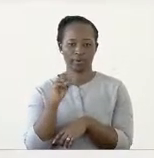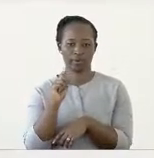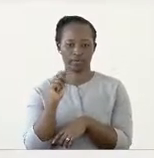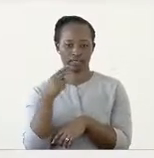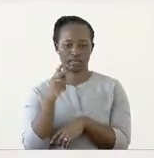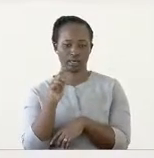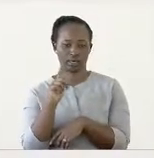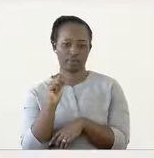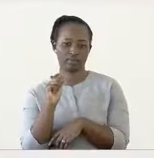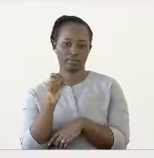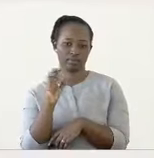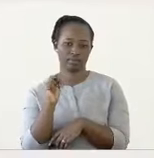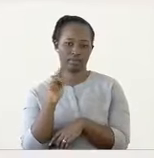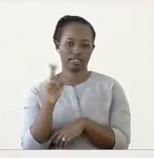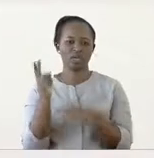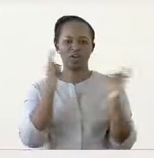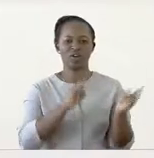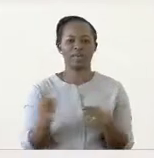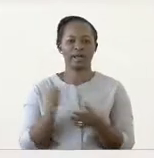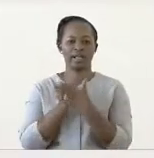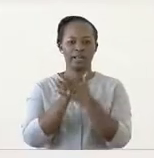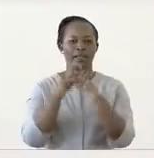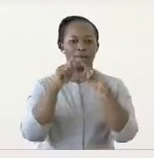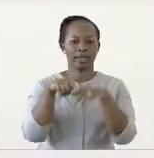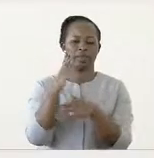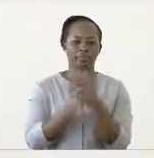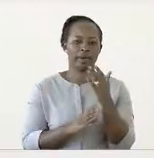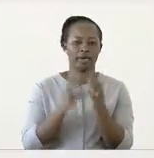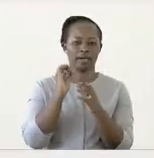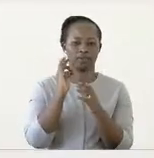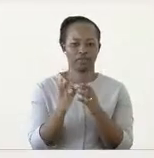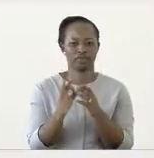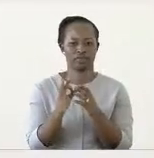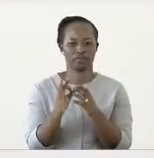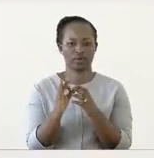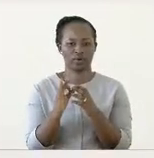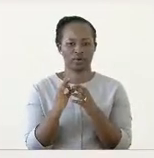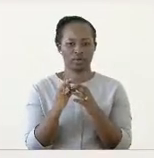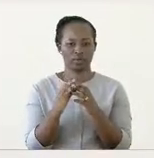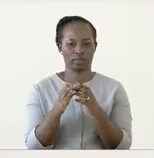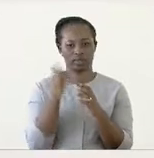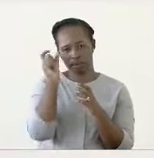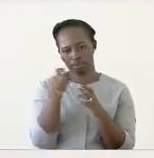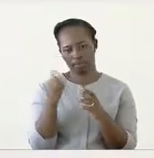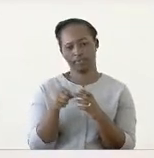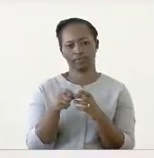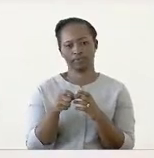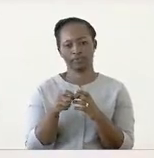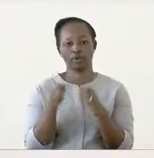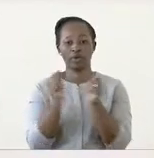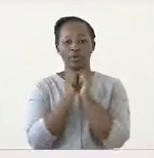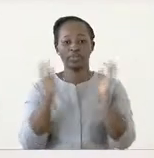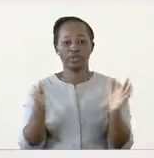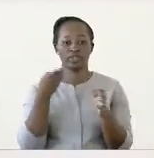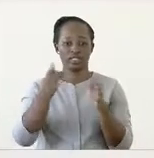is normally helped by a part of the brain, which is called hypothalamus. Without this